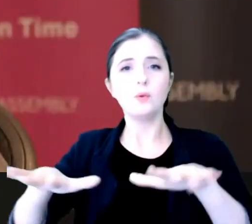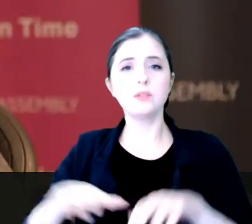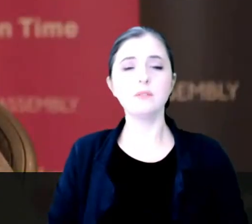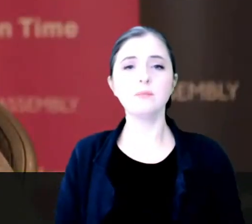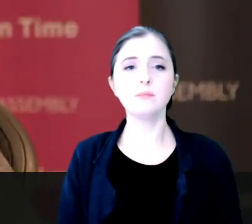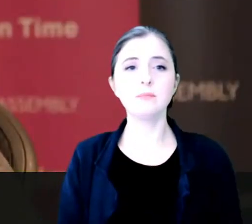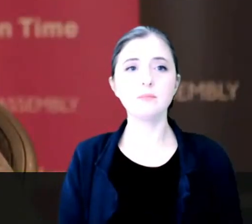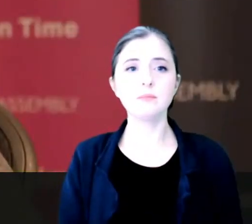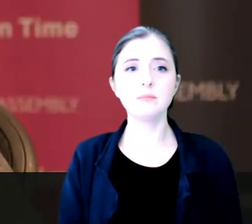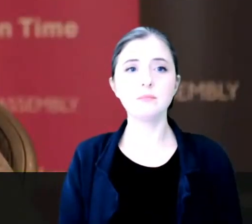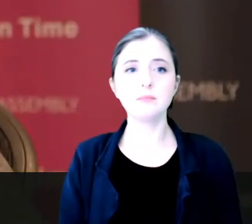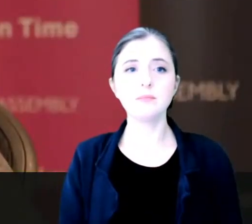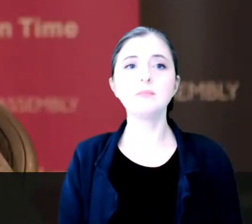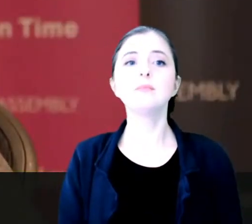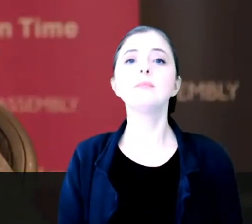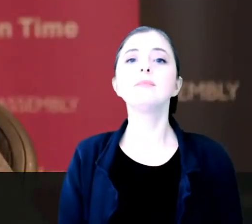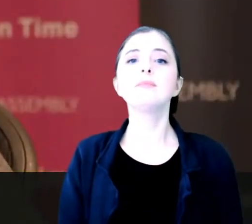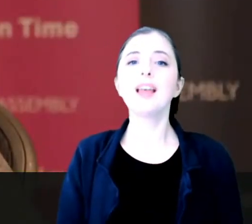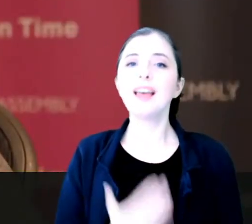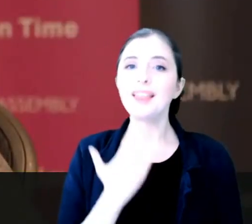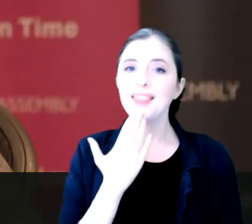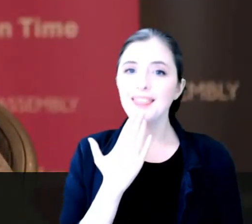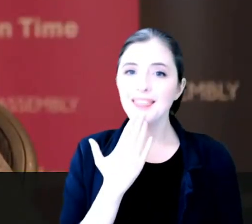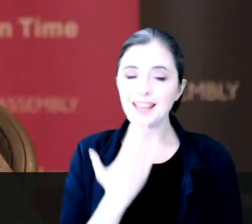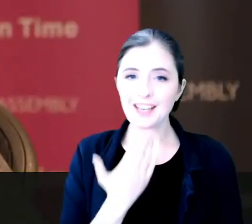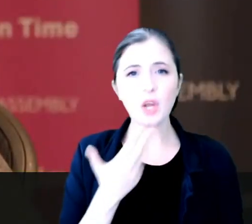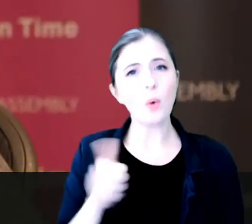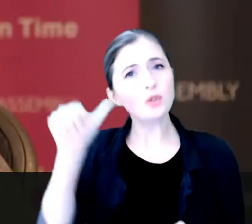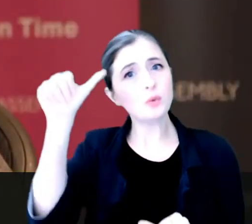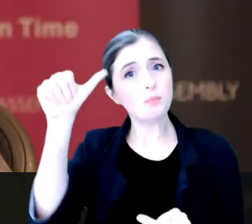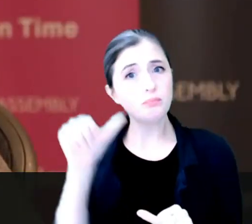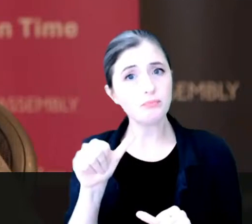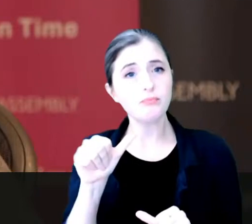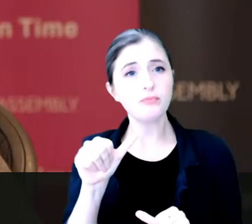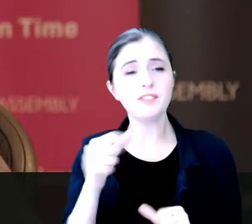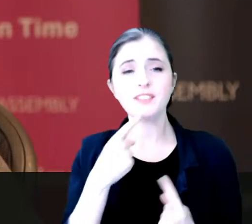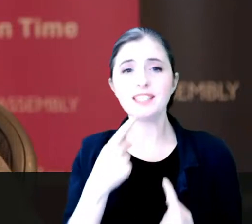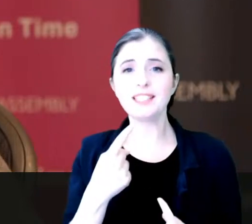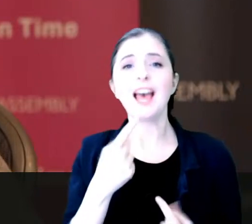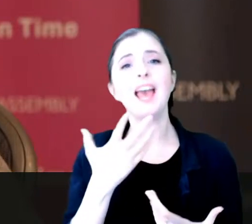you. Very briefly, we are running out of time. Assembly Member Barry.